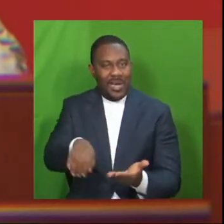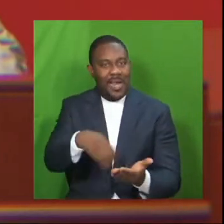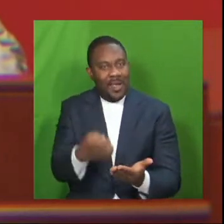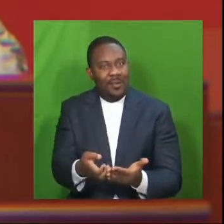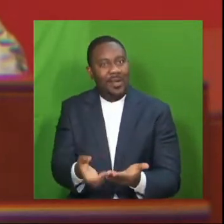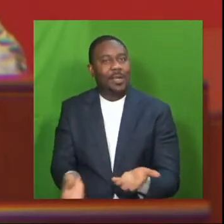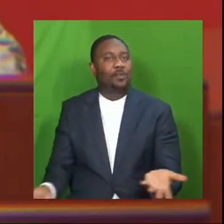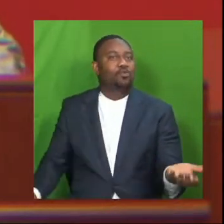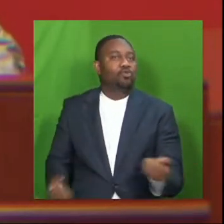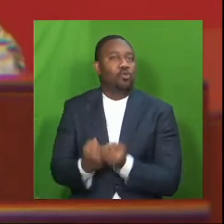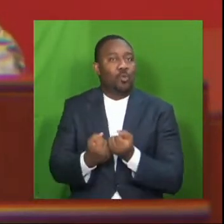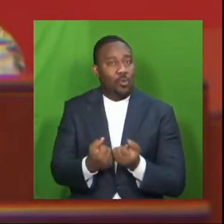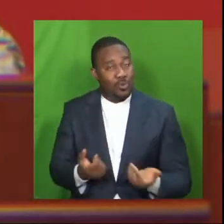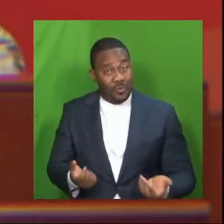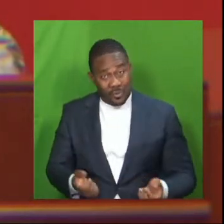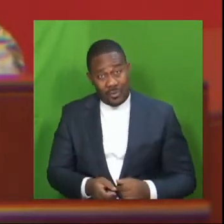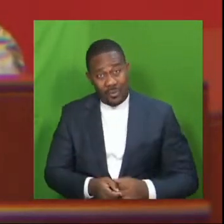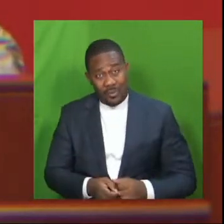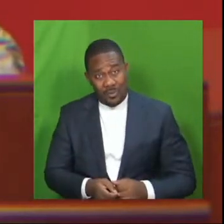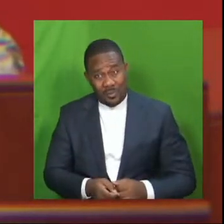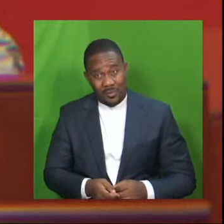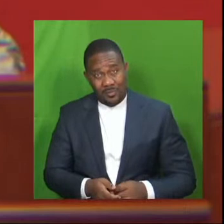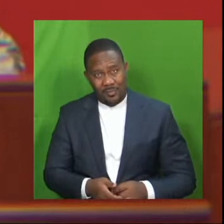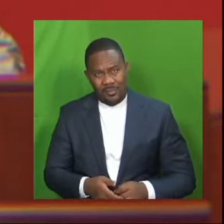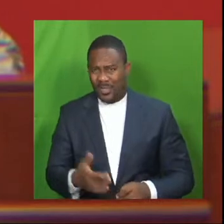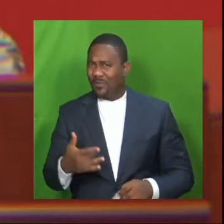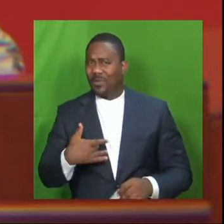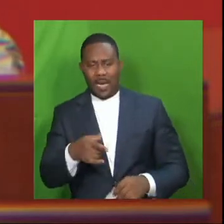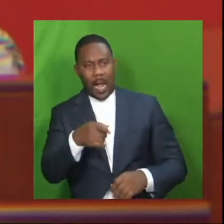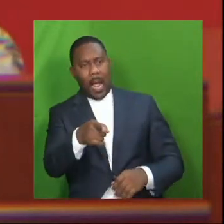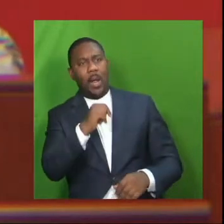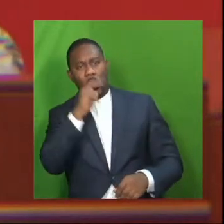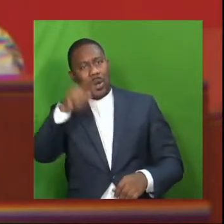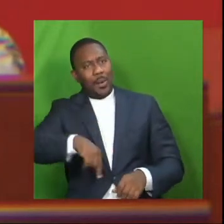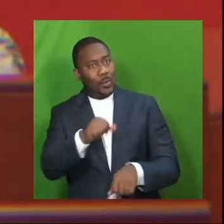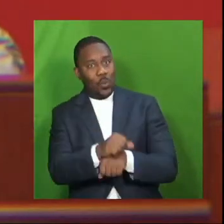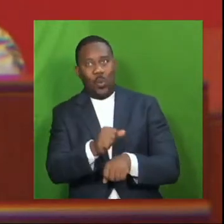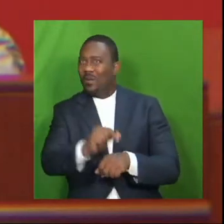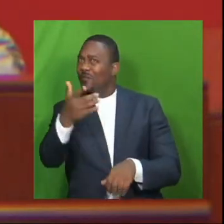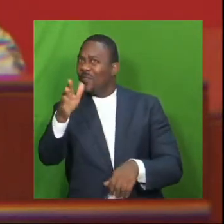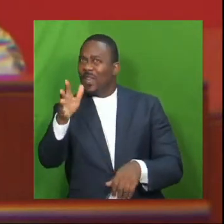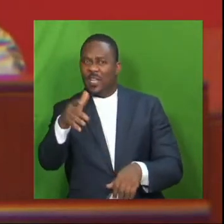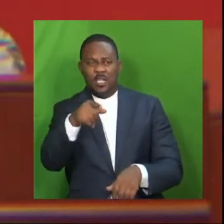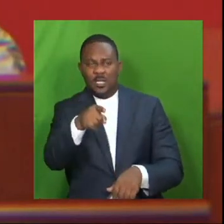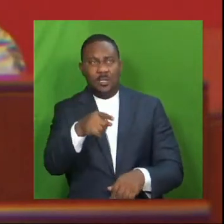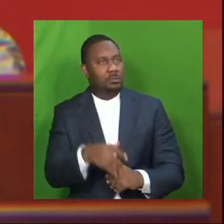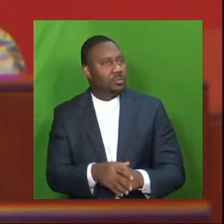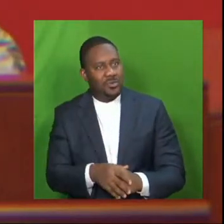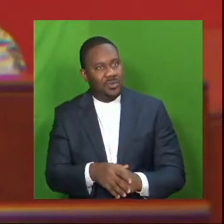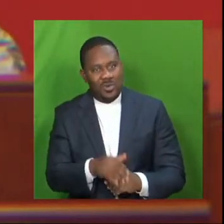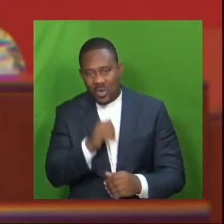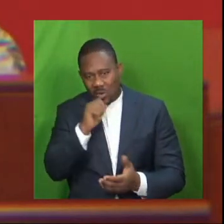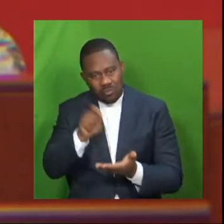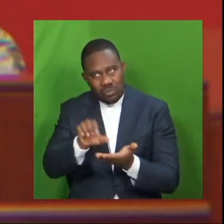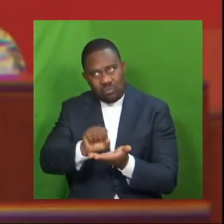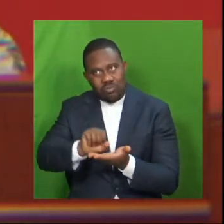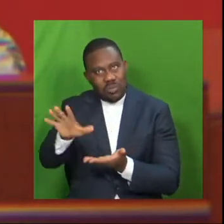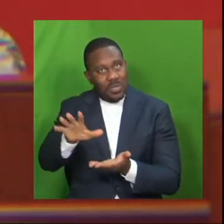You cannot just say because the member is absent, he hasn't got the written permission of the Speaker.